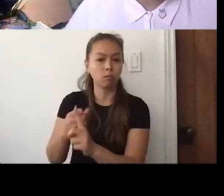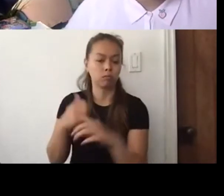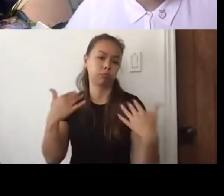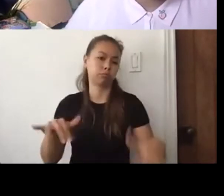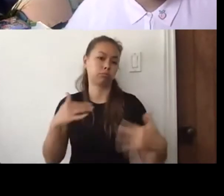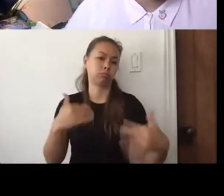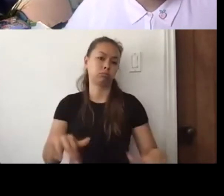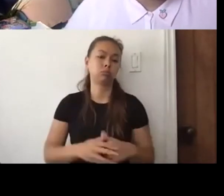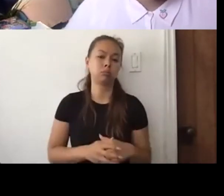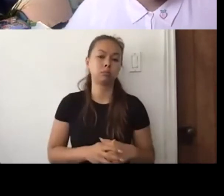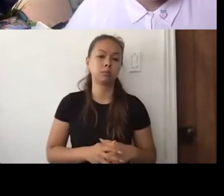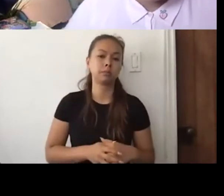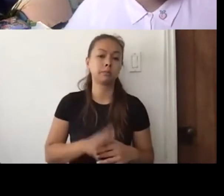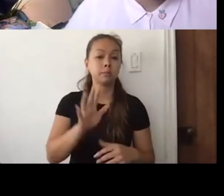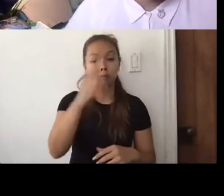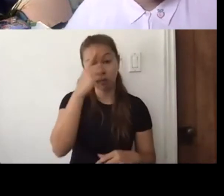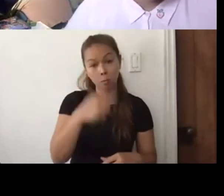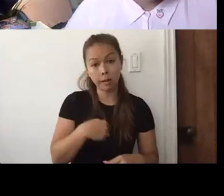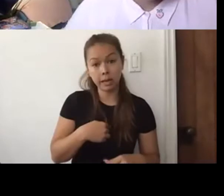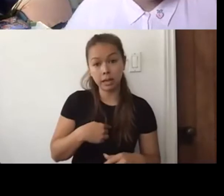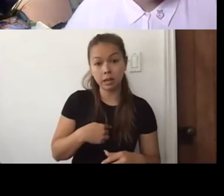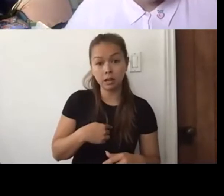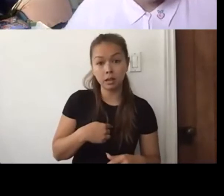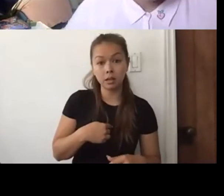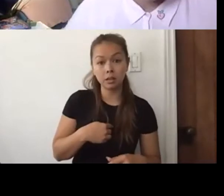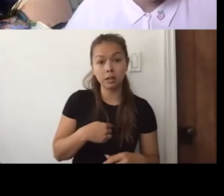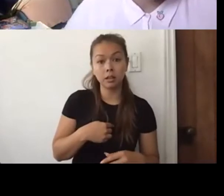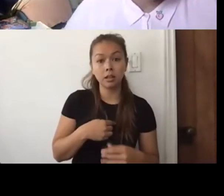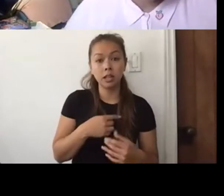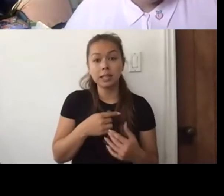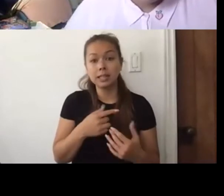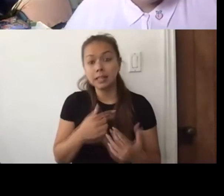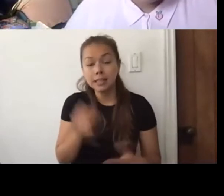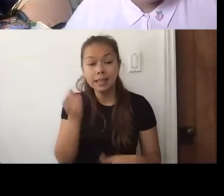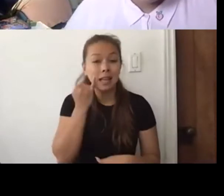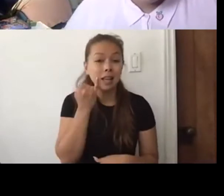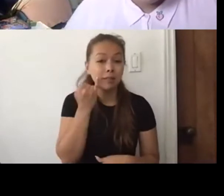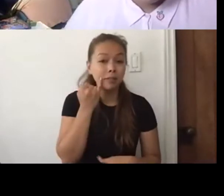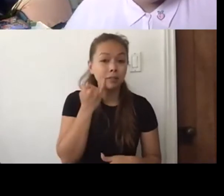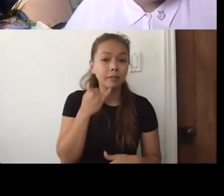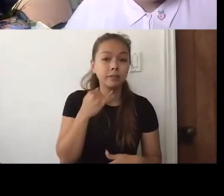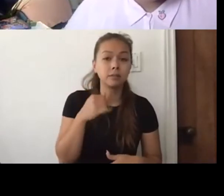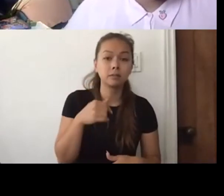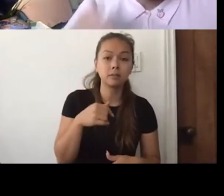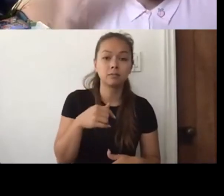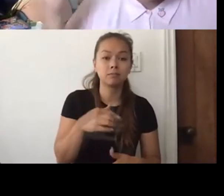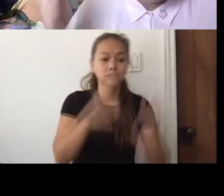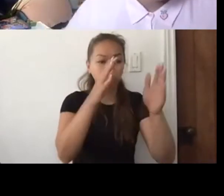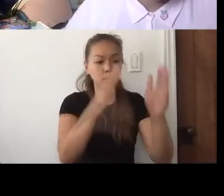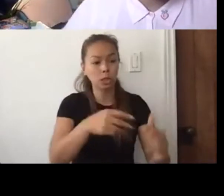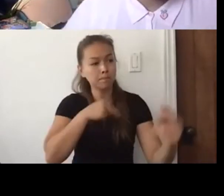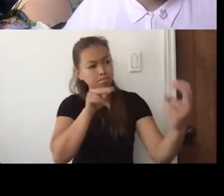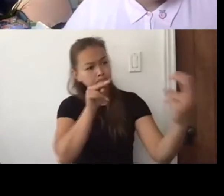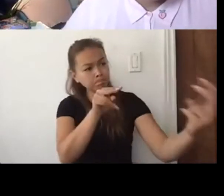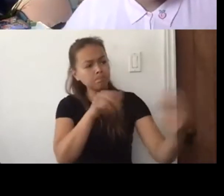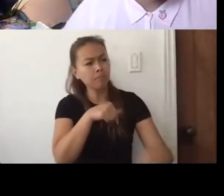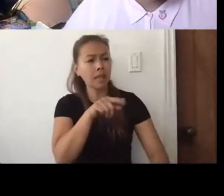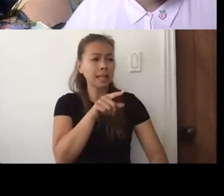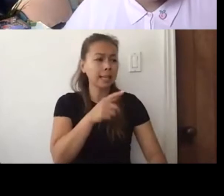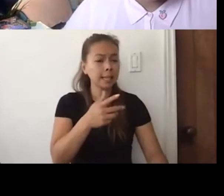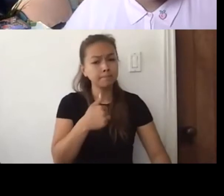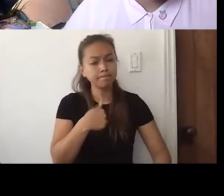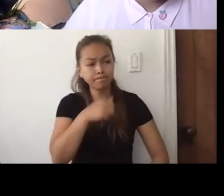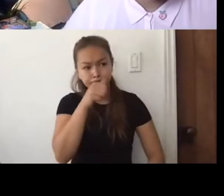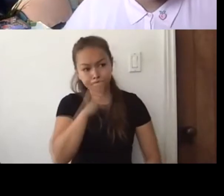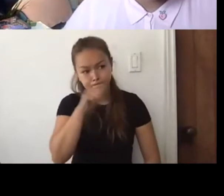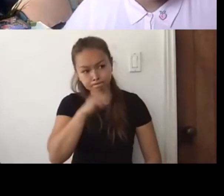where someone's like, okay, I can tolerate you enough to respect you, because here we are still then, you